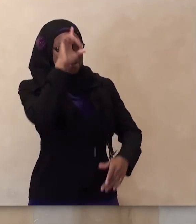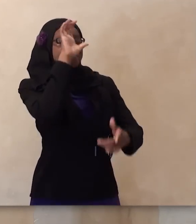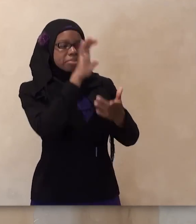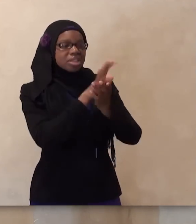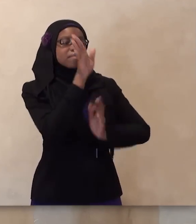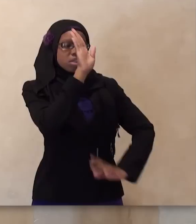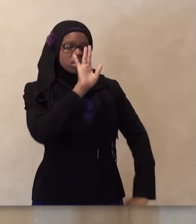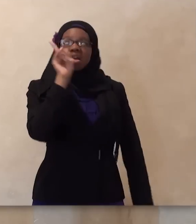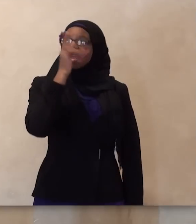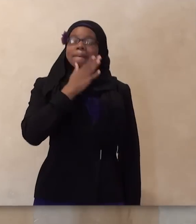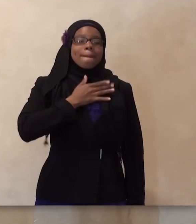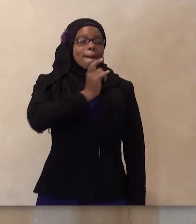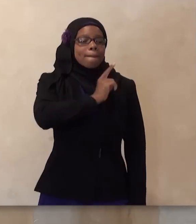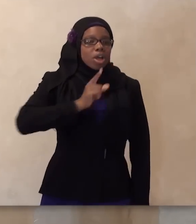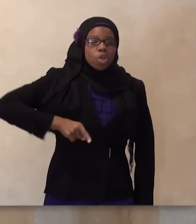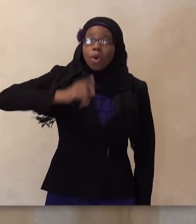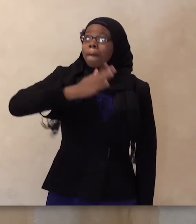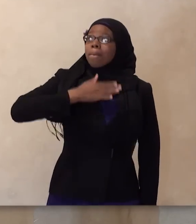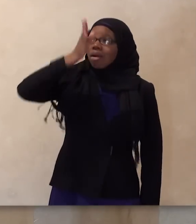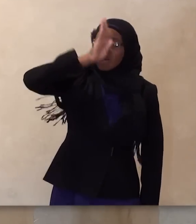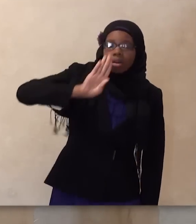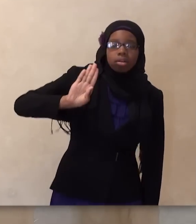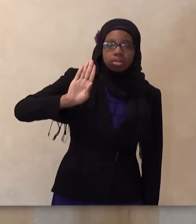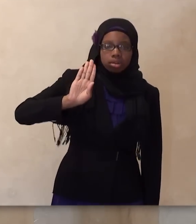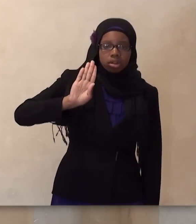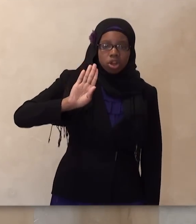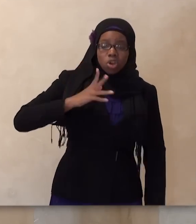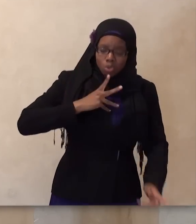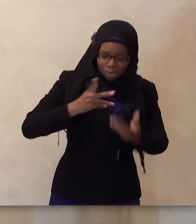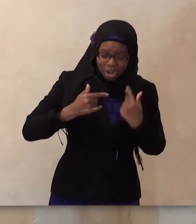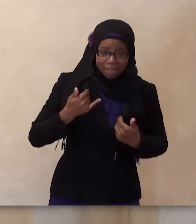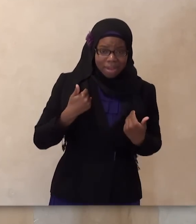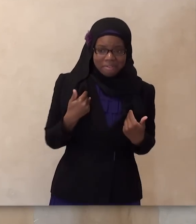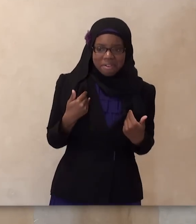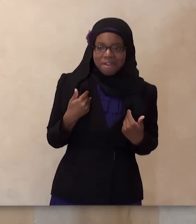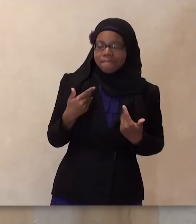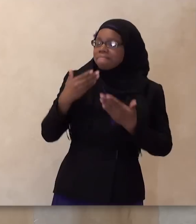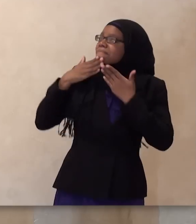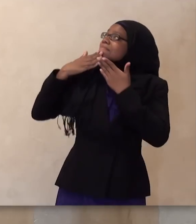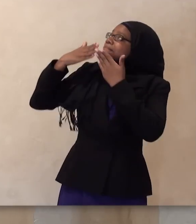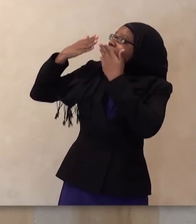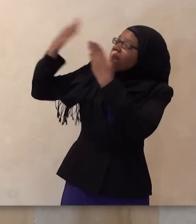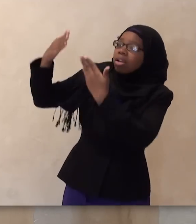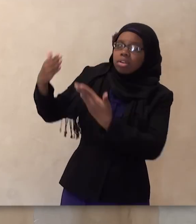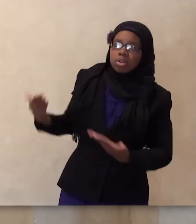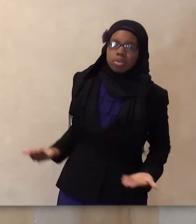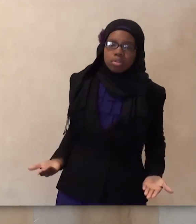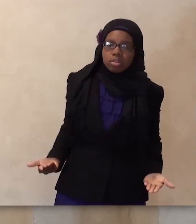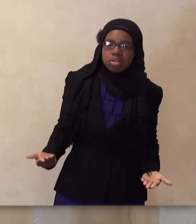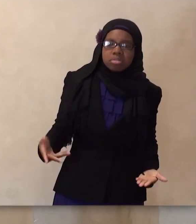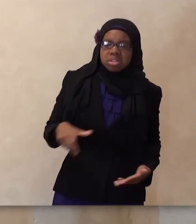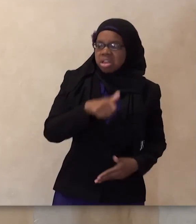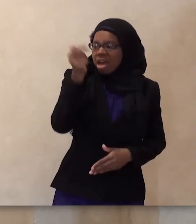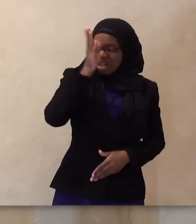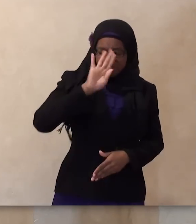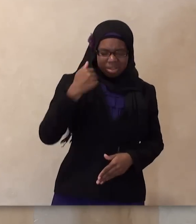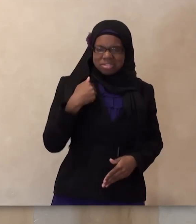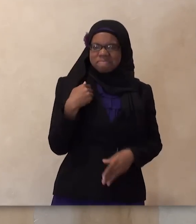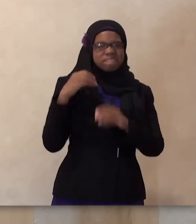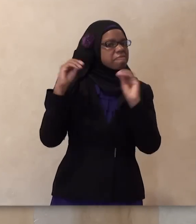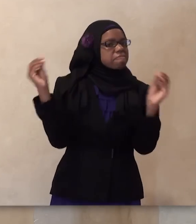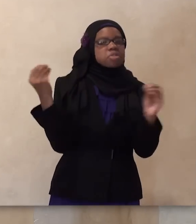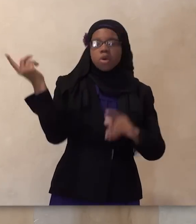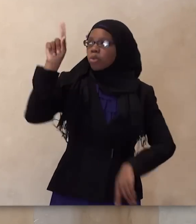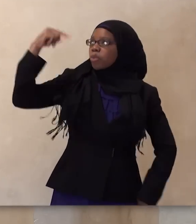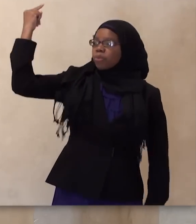ta'ala. He is my Lord, and whatever I have, I am thankful towards him. And I do not associate anything with him. My